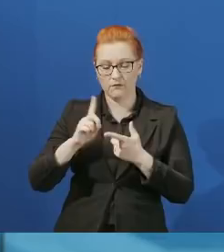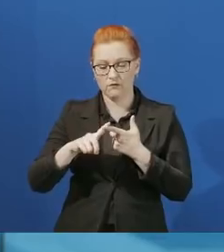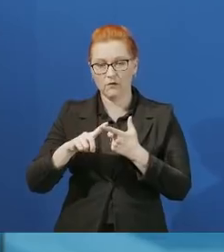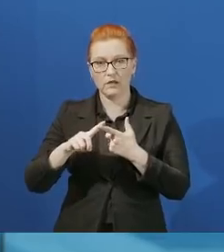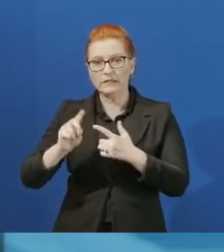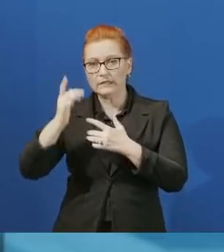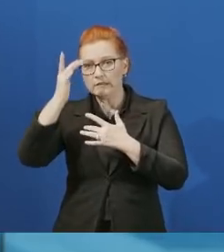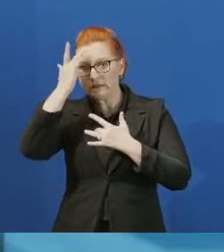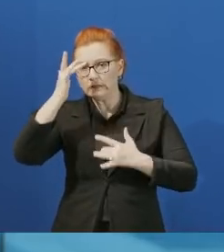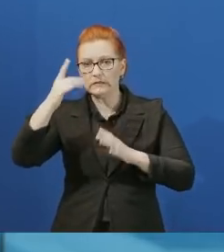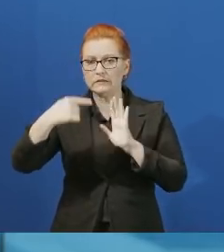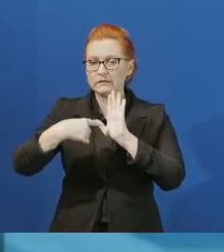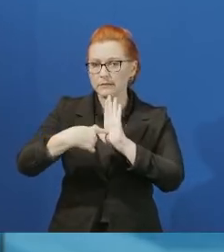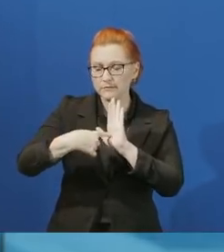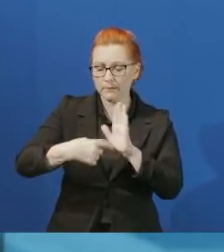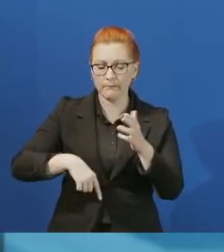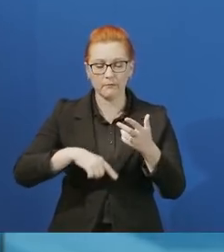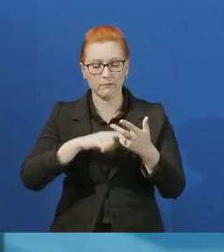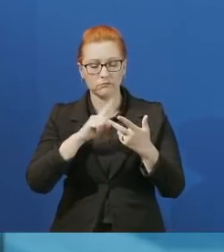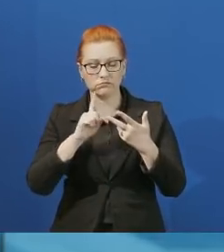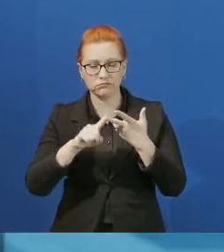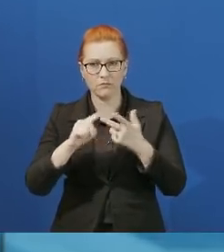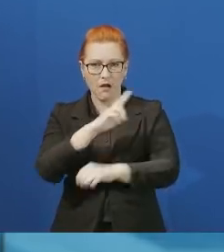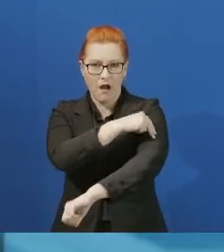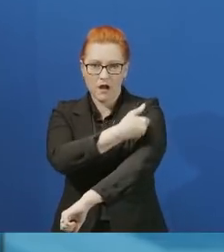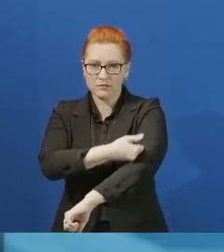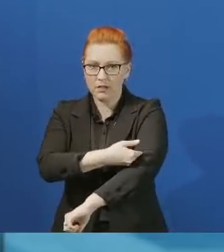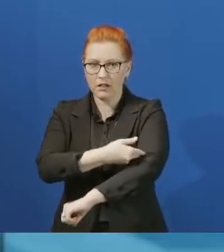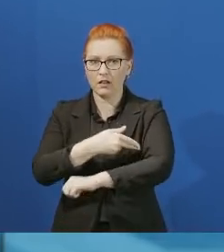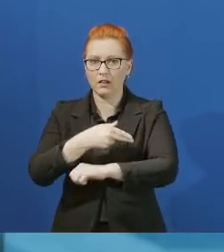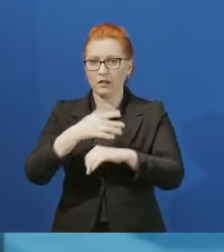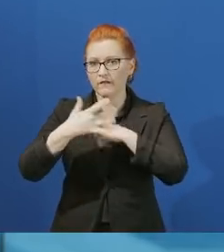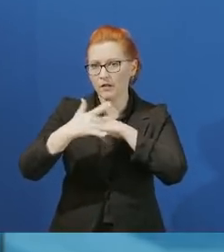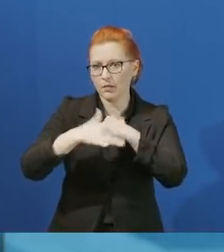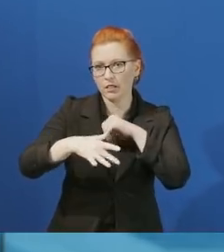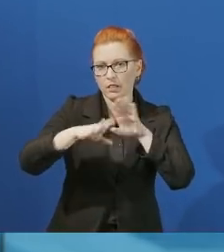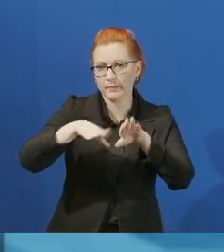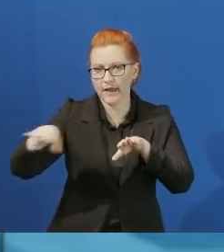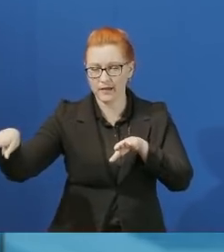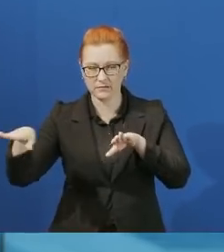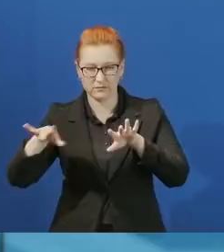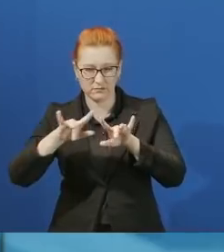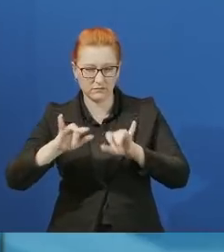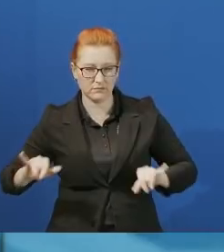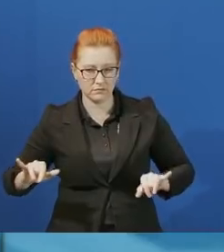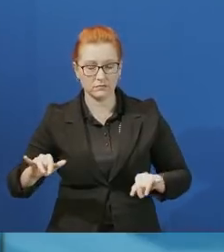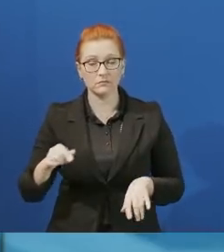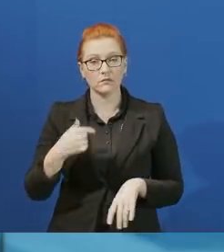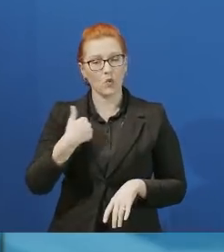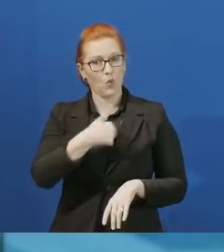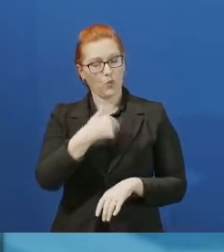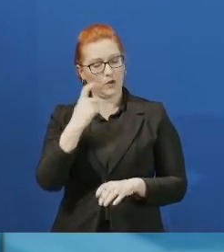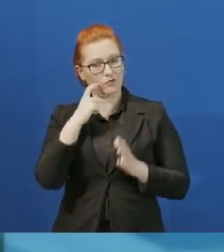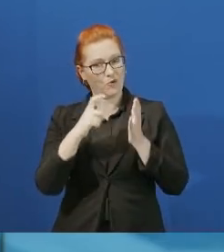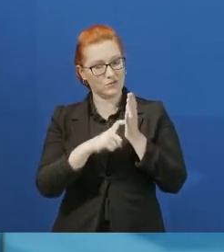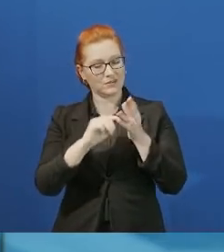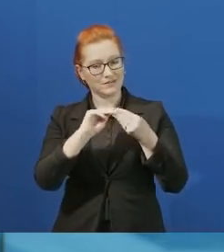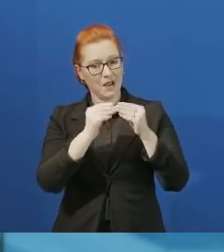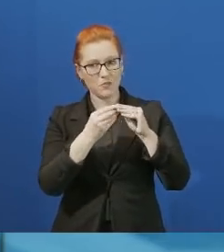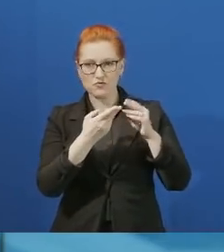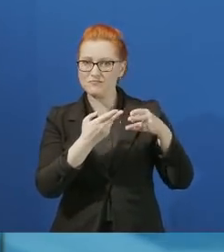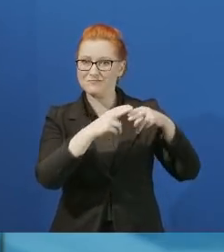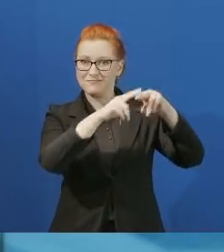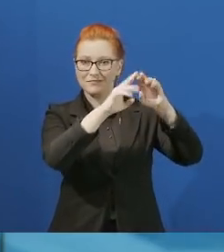from testing. We do have some good trends. We just need some more data and